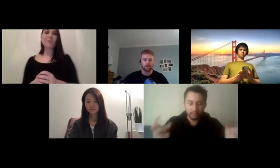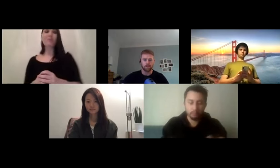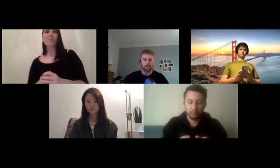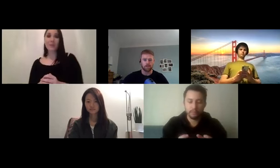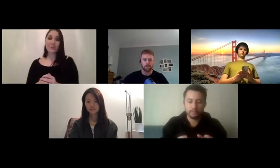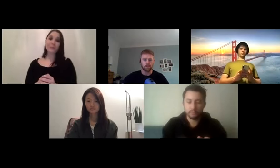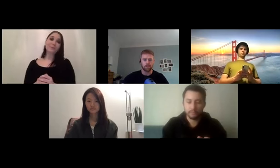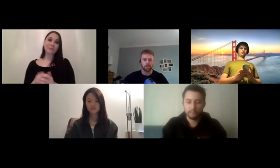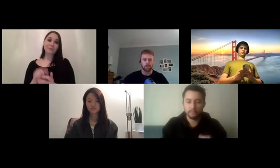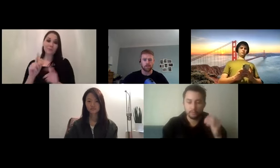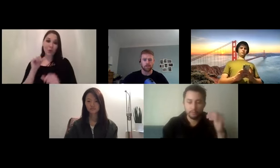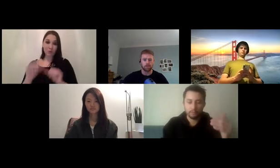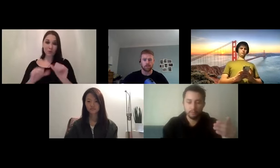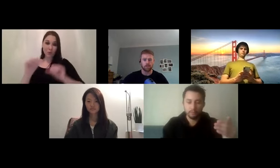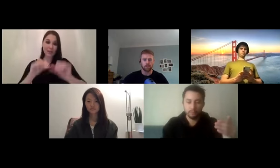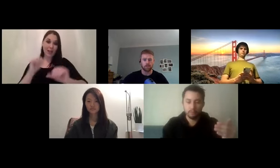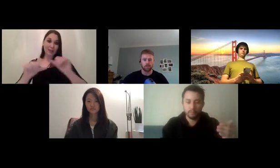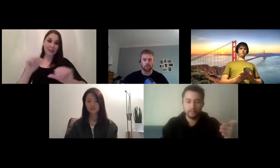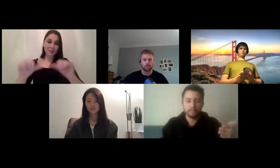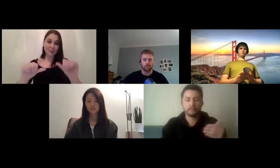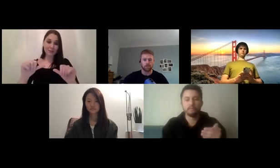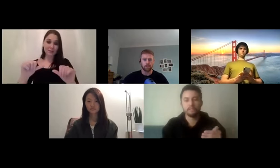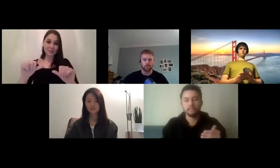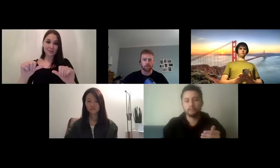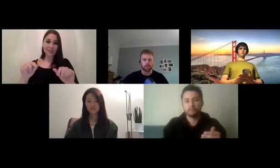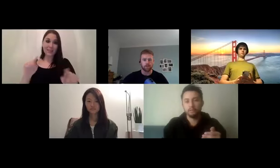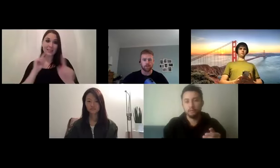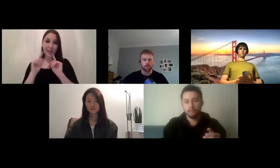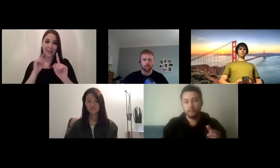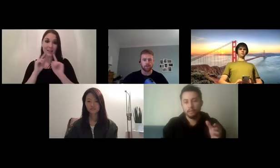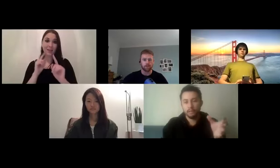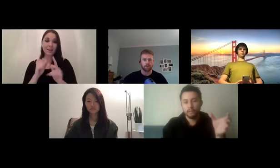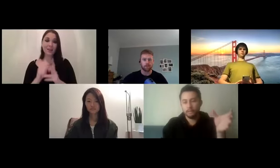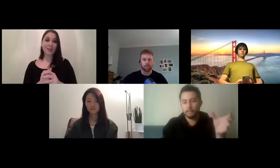this whole process between data acquisition,